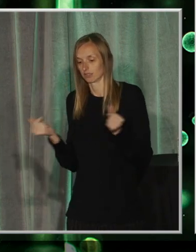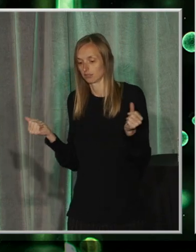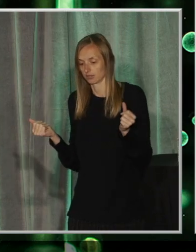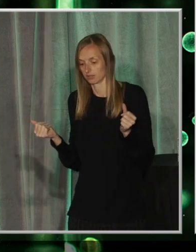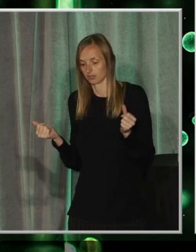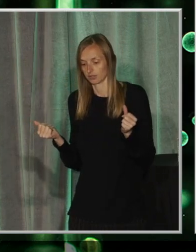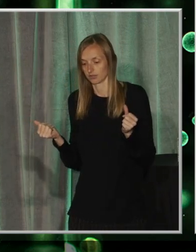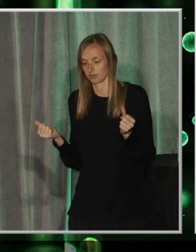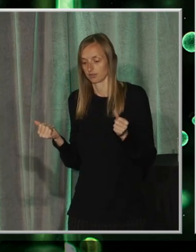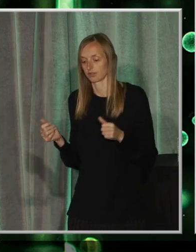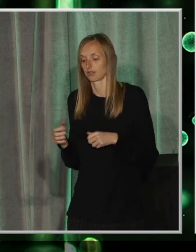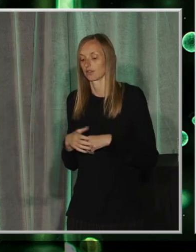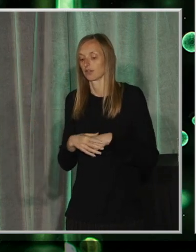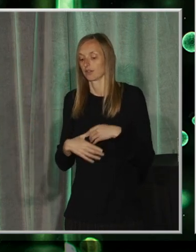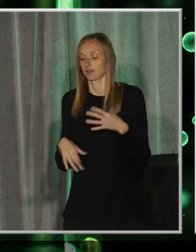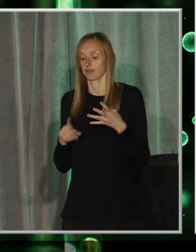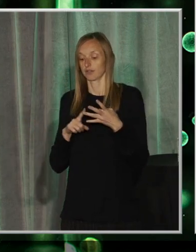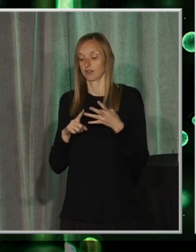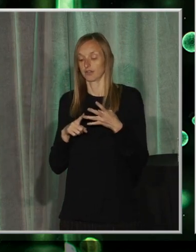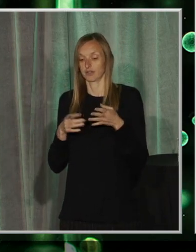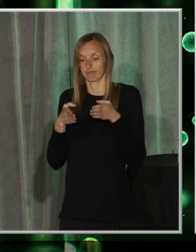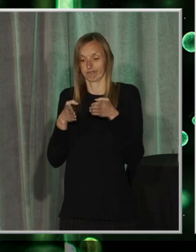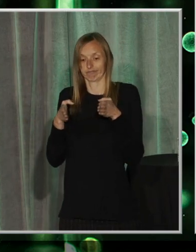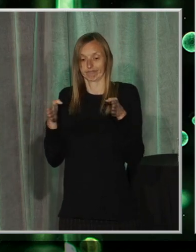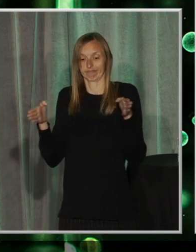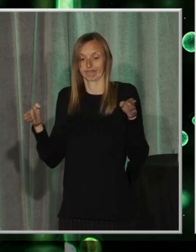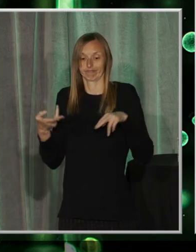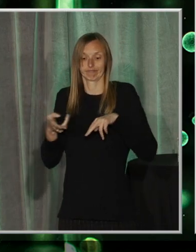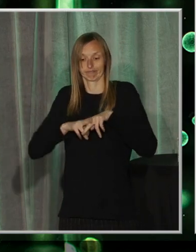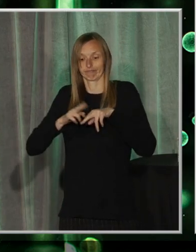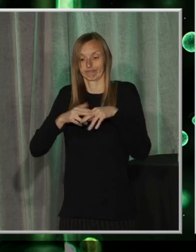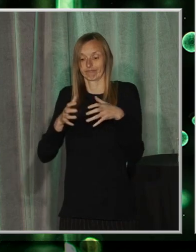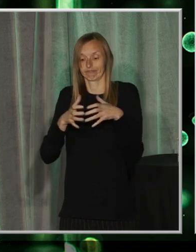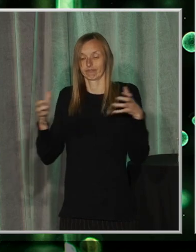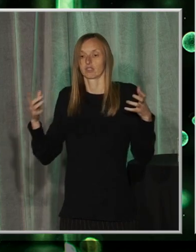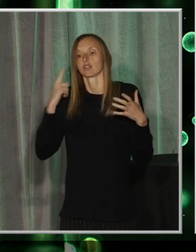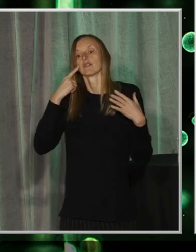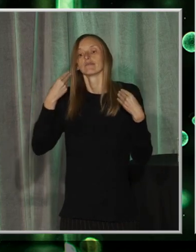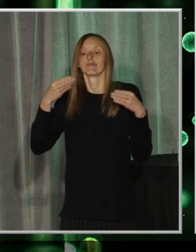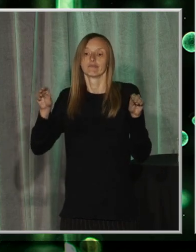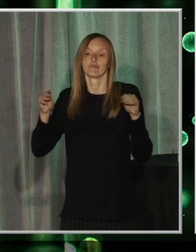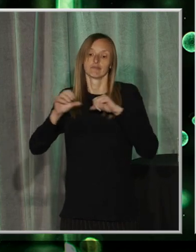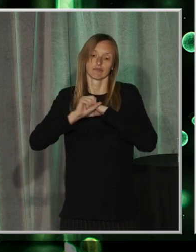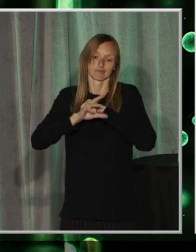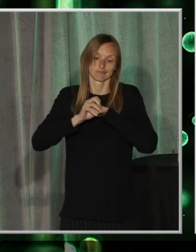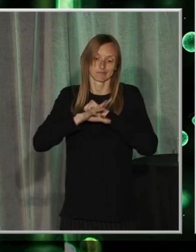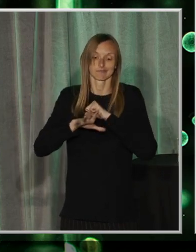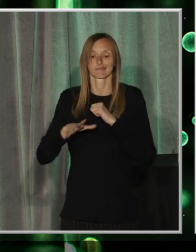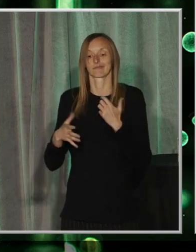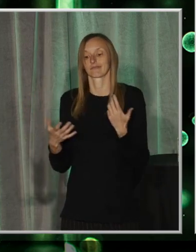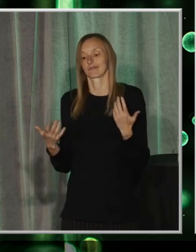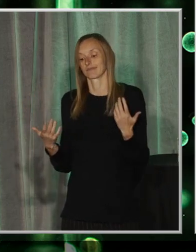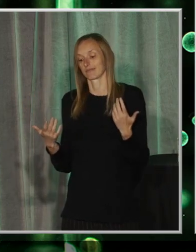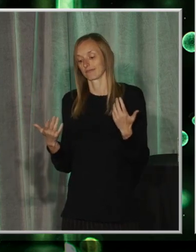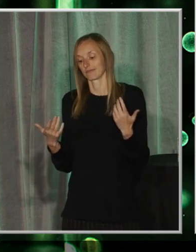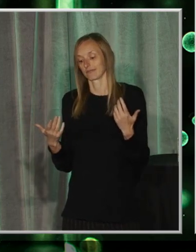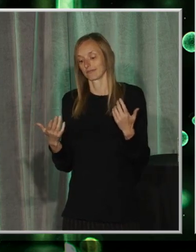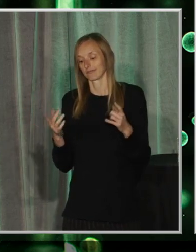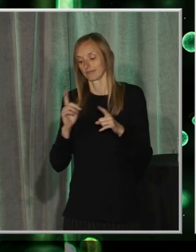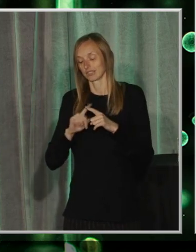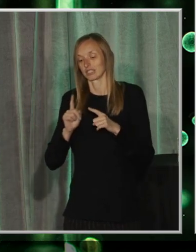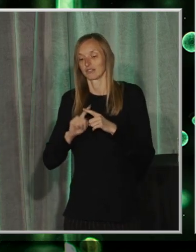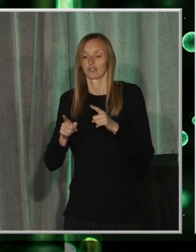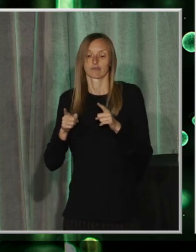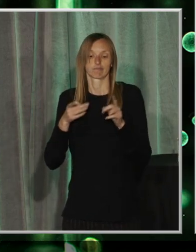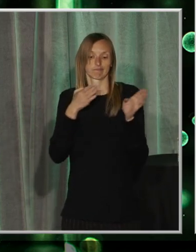our production. The expansion and growth, this will be like marketing our products through different